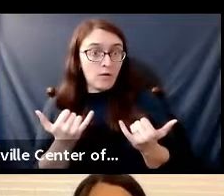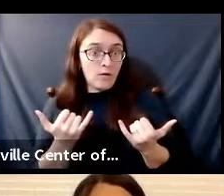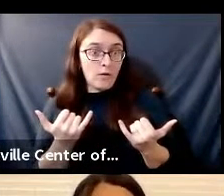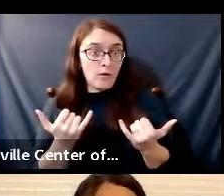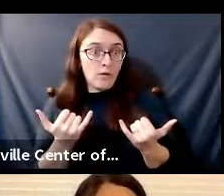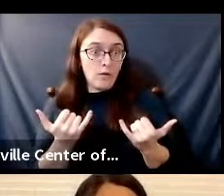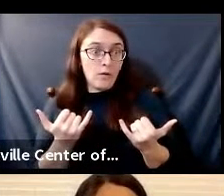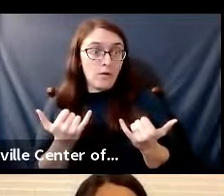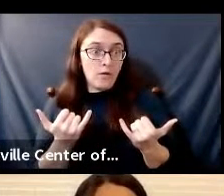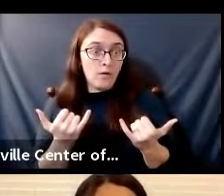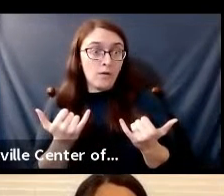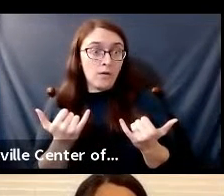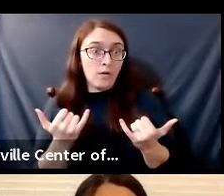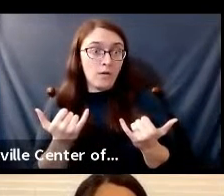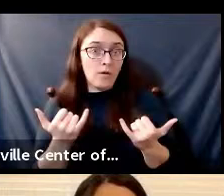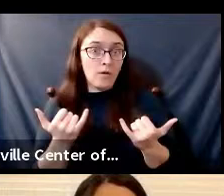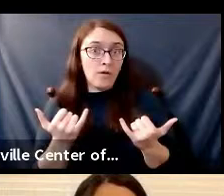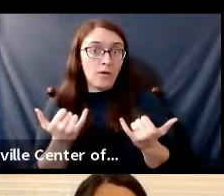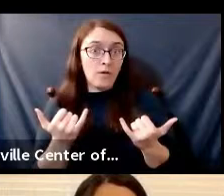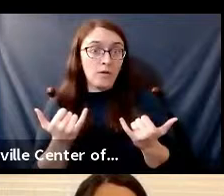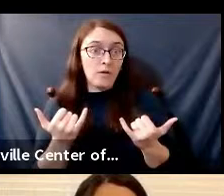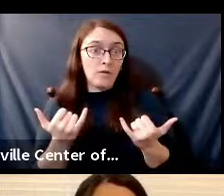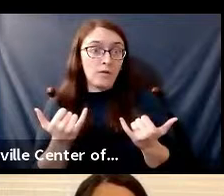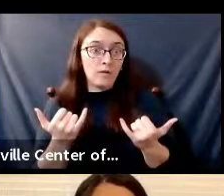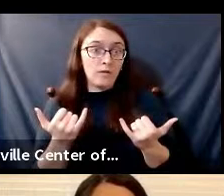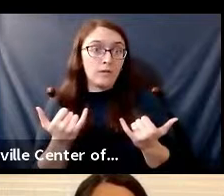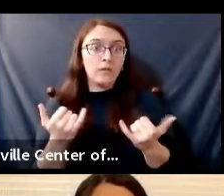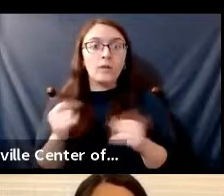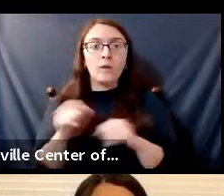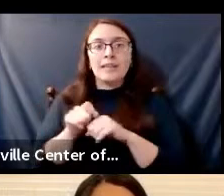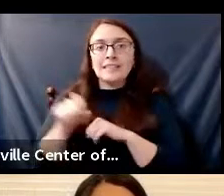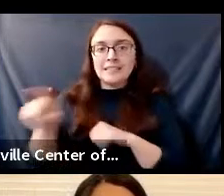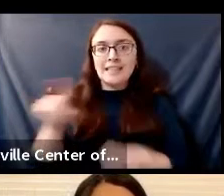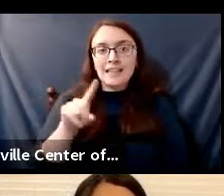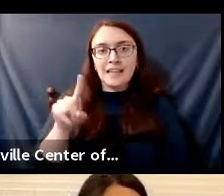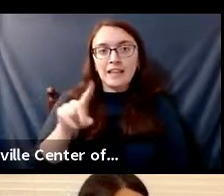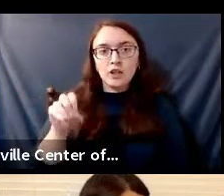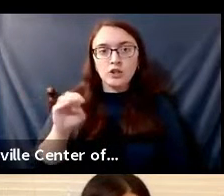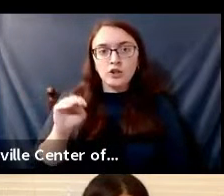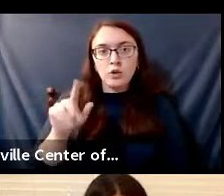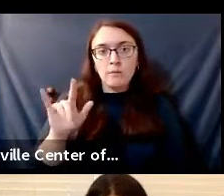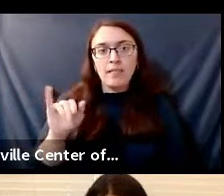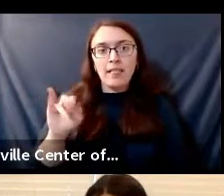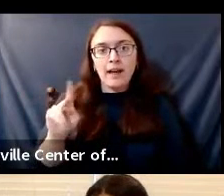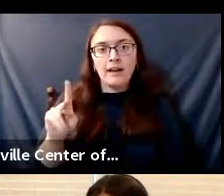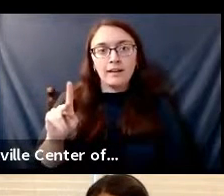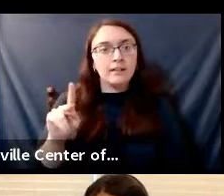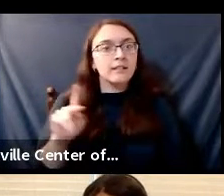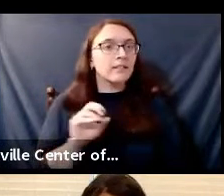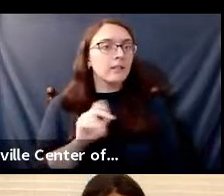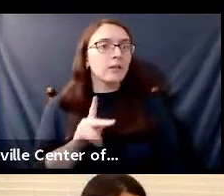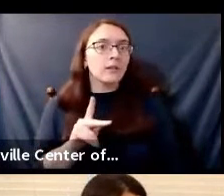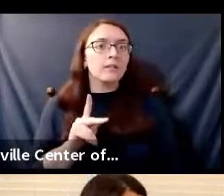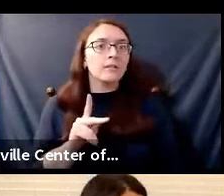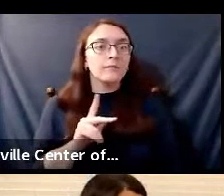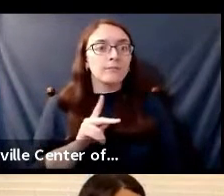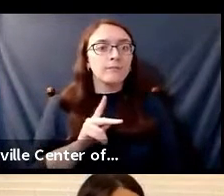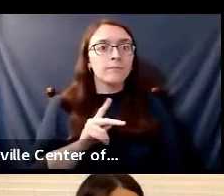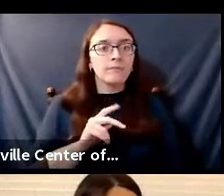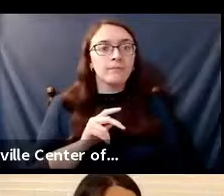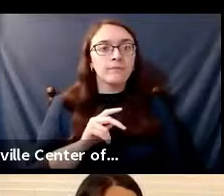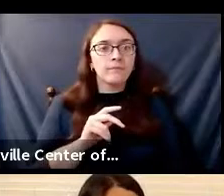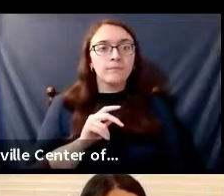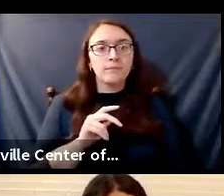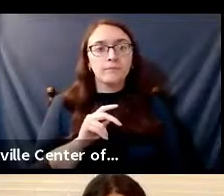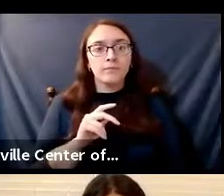We're Or is he getting, calling in? he's sending him the Zoom link. Okay, I didn't see him on with us. So when he,